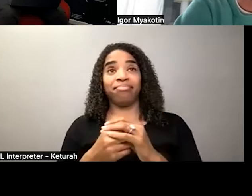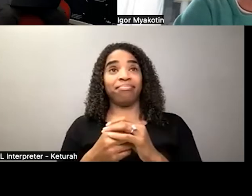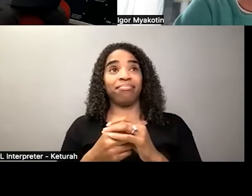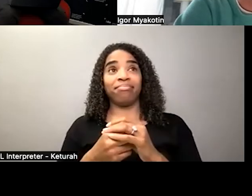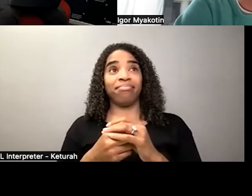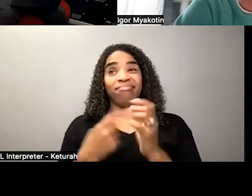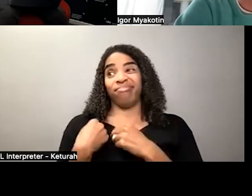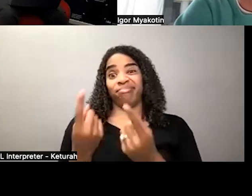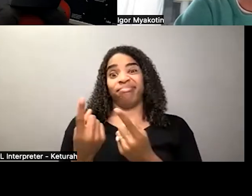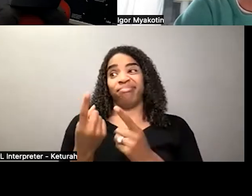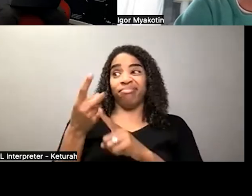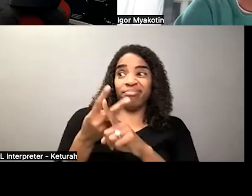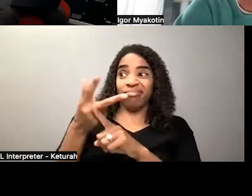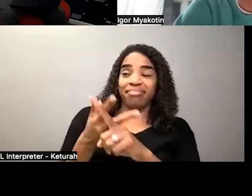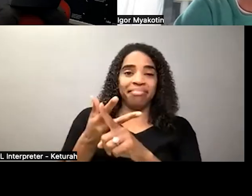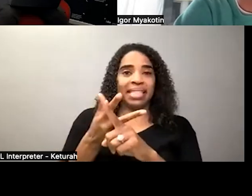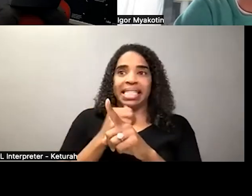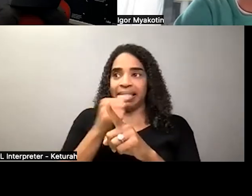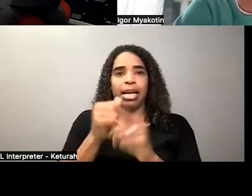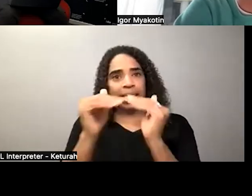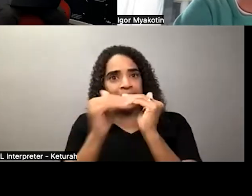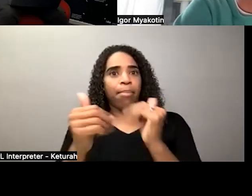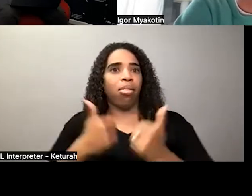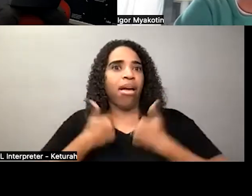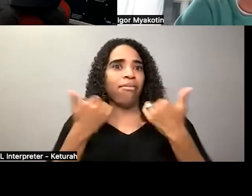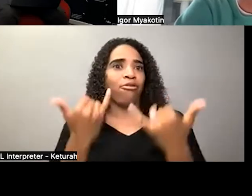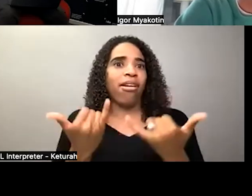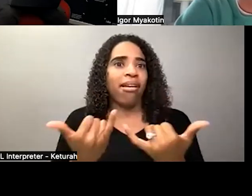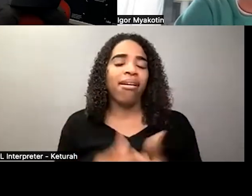bit unstable. So